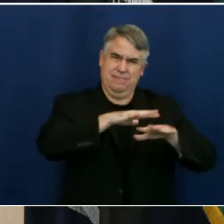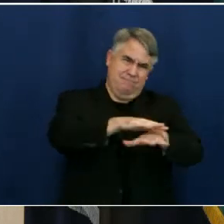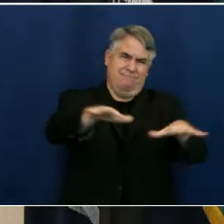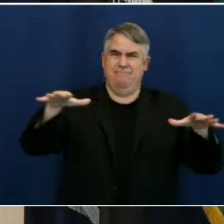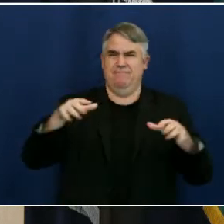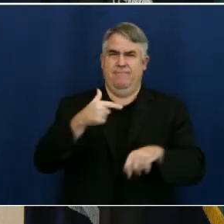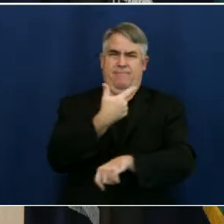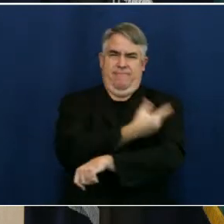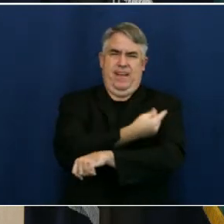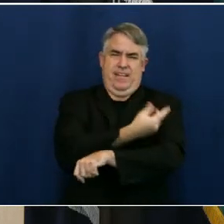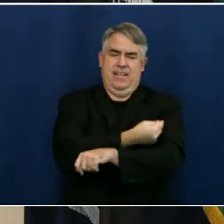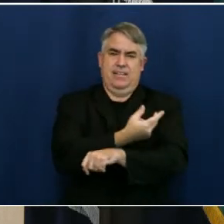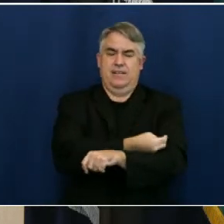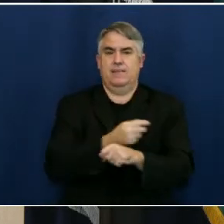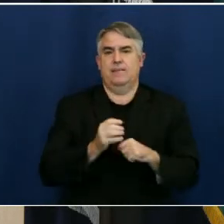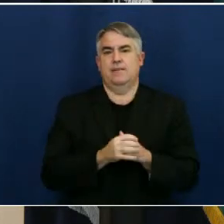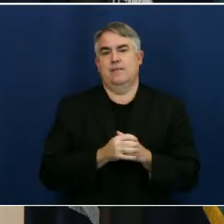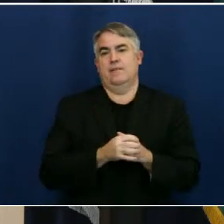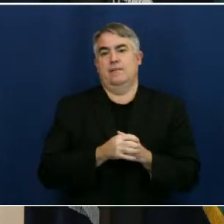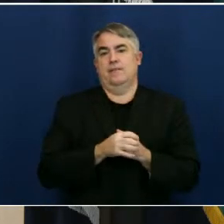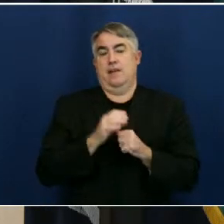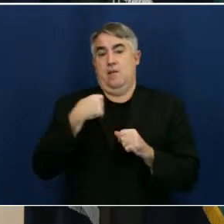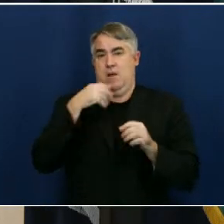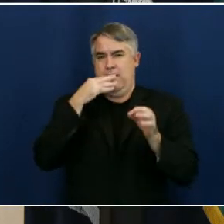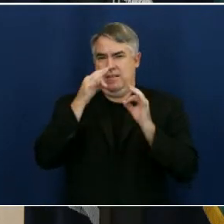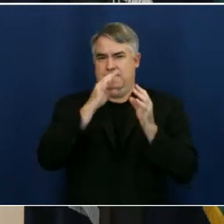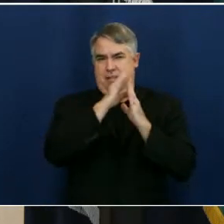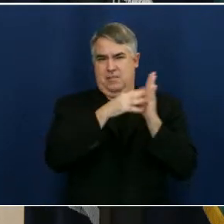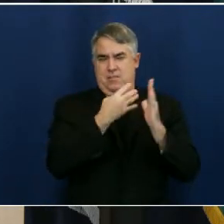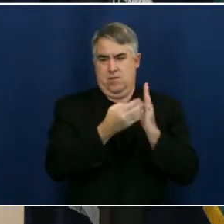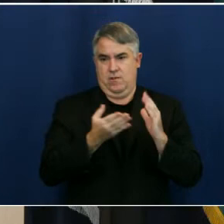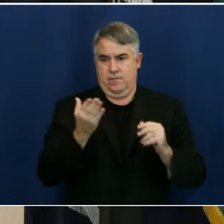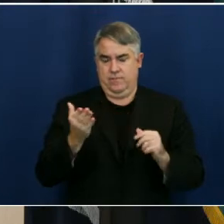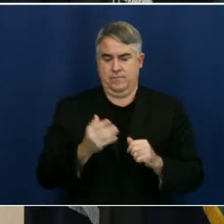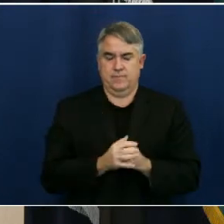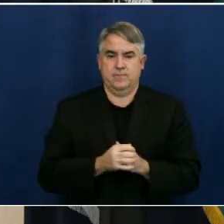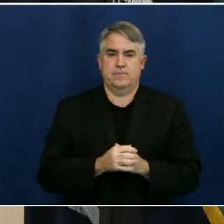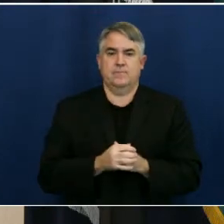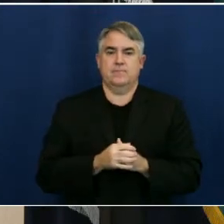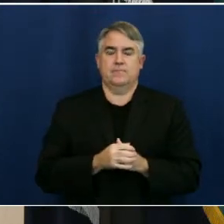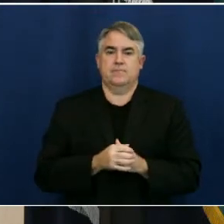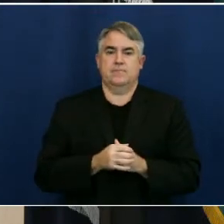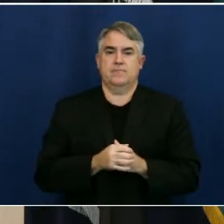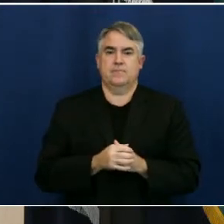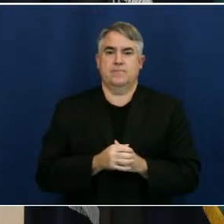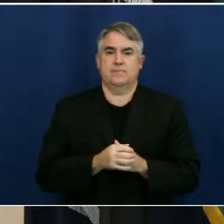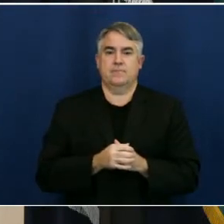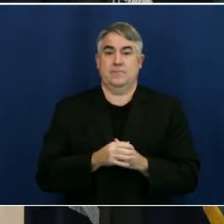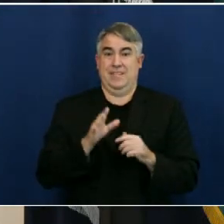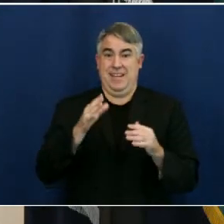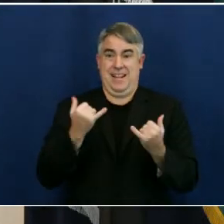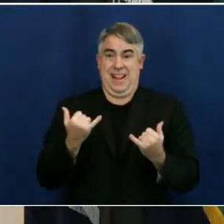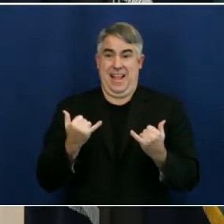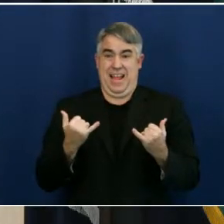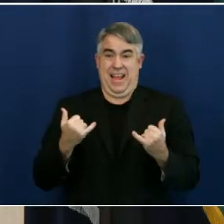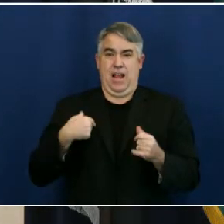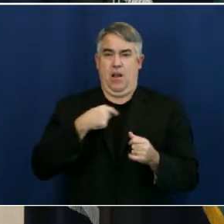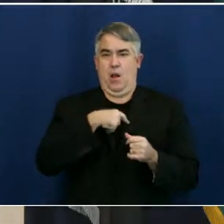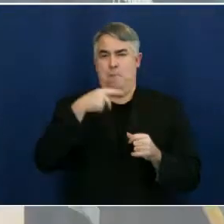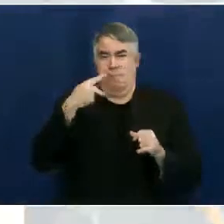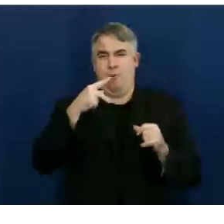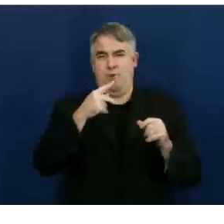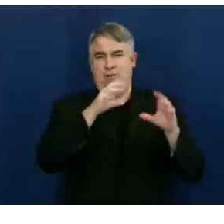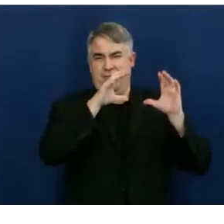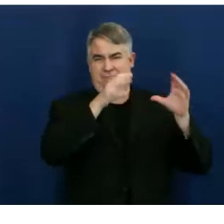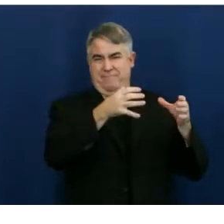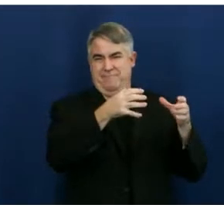walk you through a couple charts on what we are looking at as it relates to purple tier operations. You'll see here at